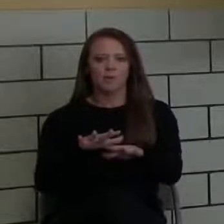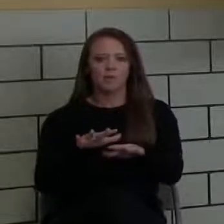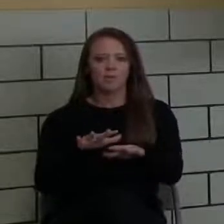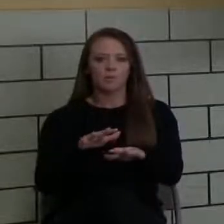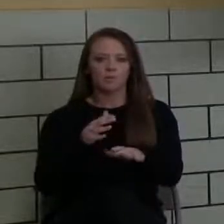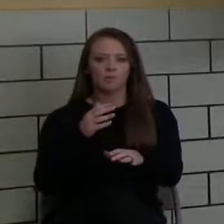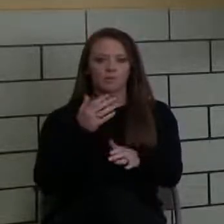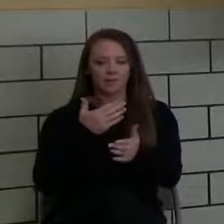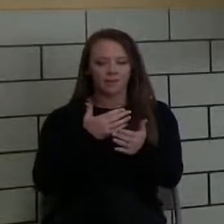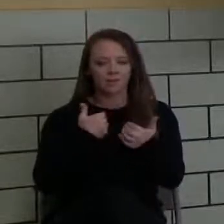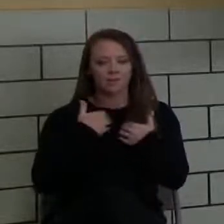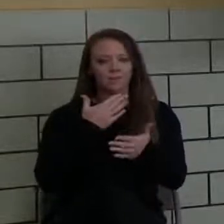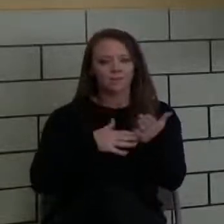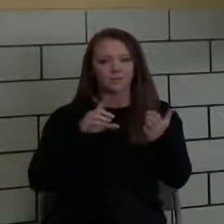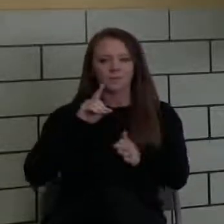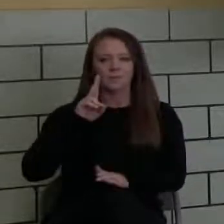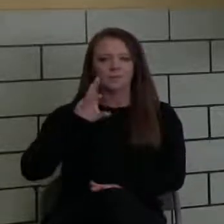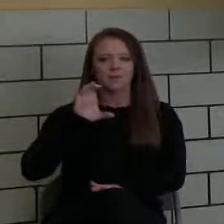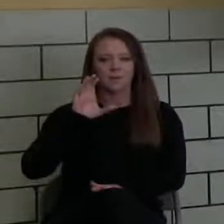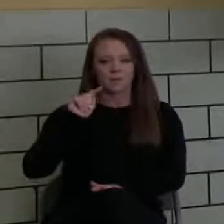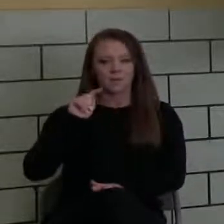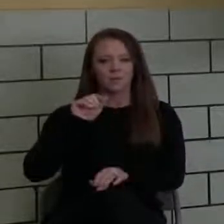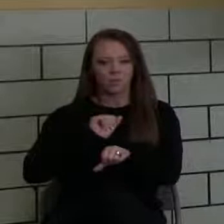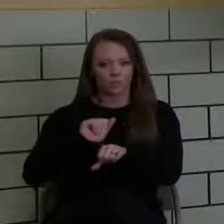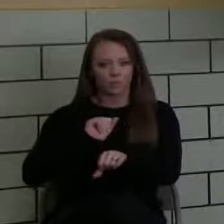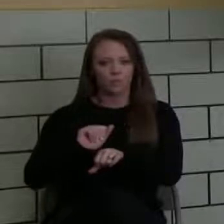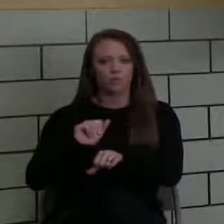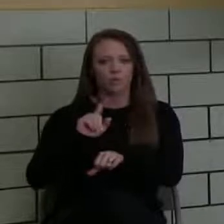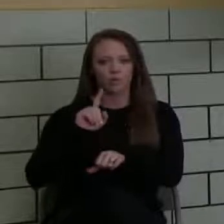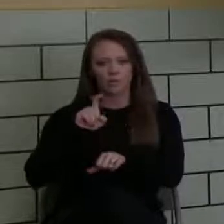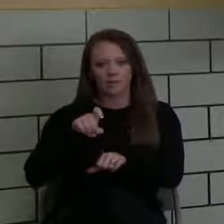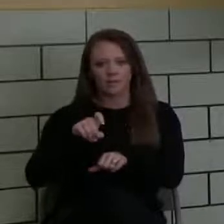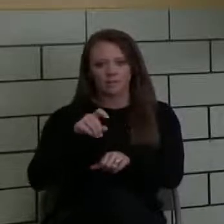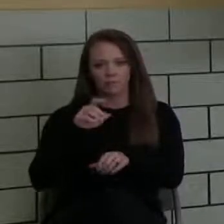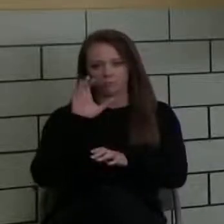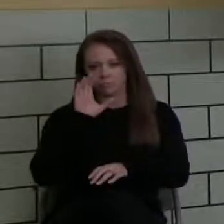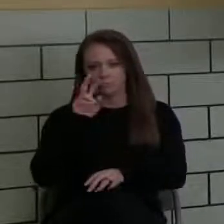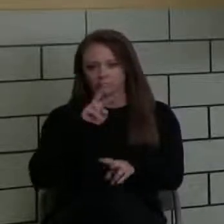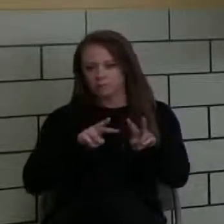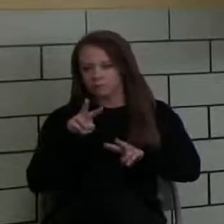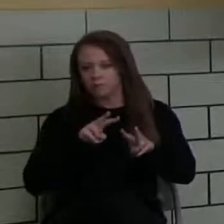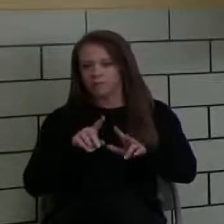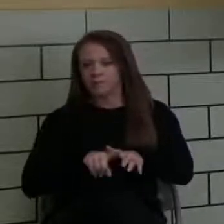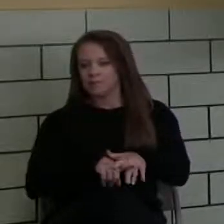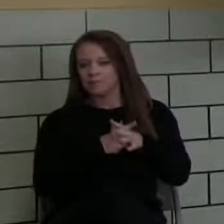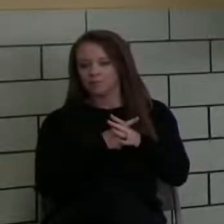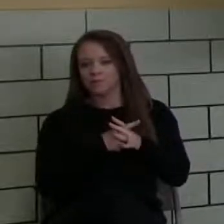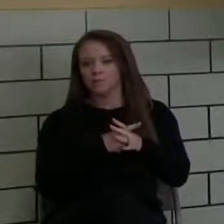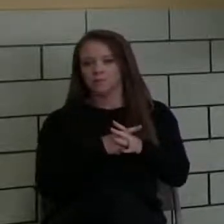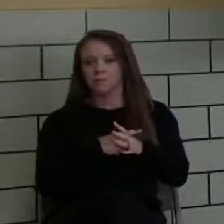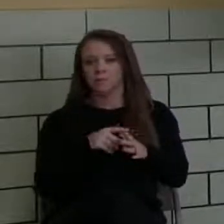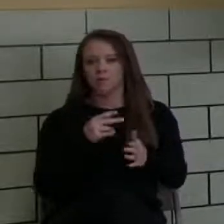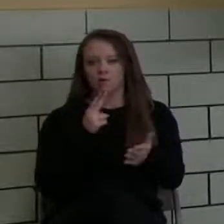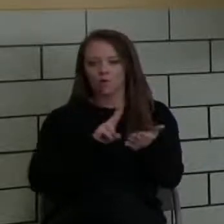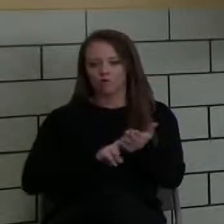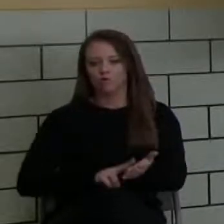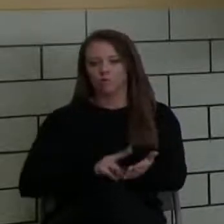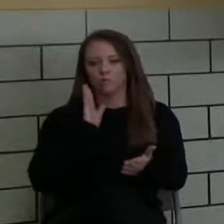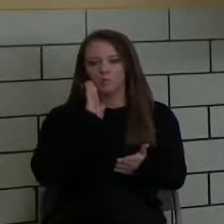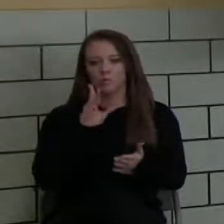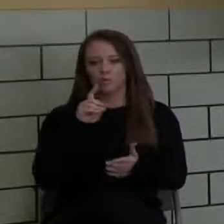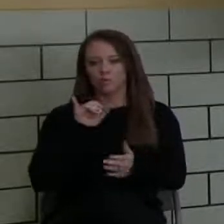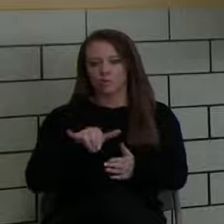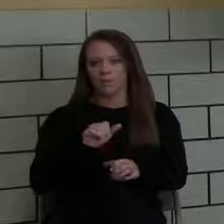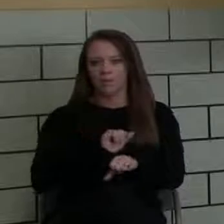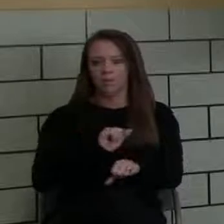duct work that has to go in initially. The contractor can do that work. The utility companies will then have a